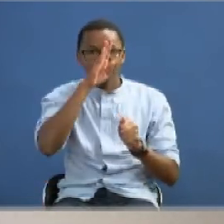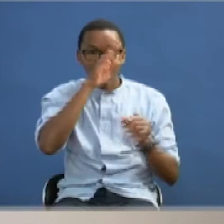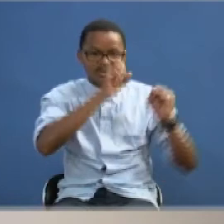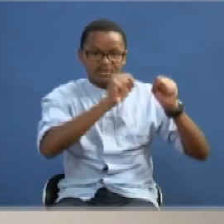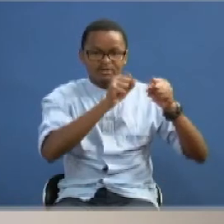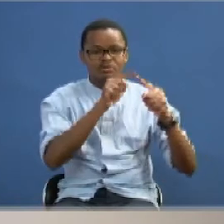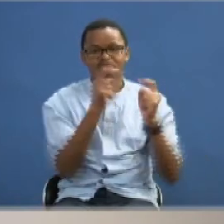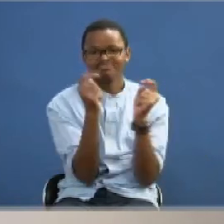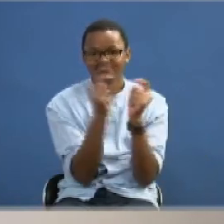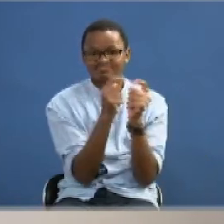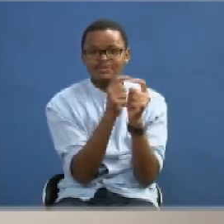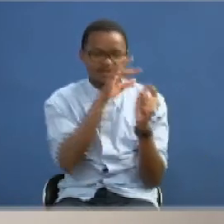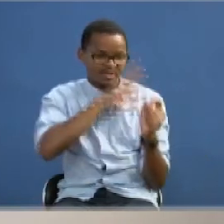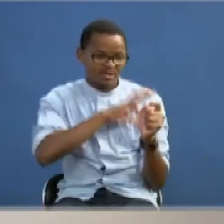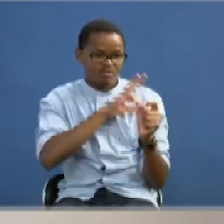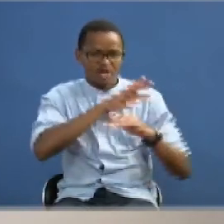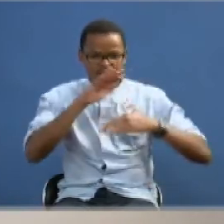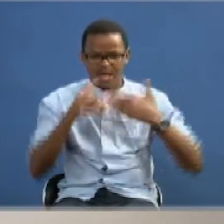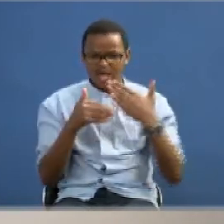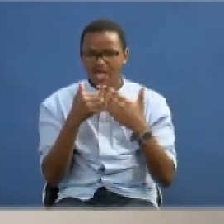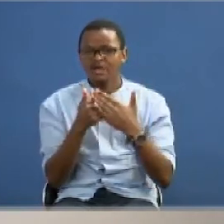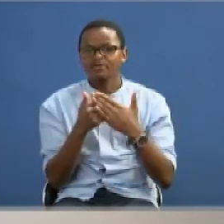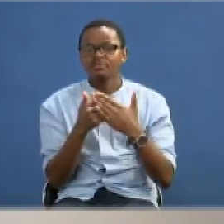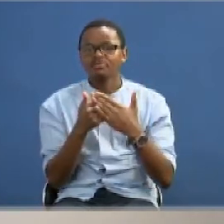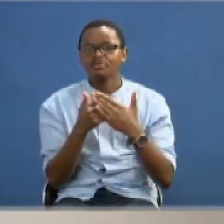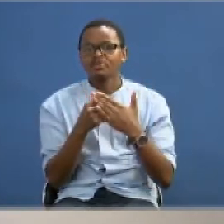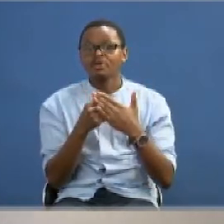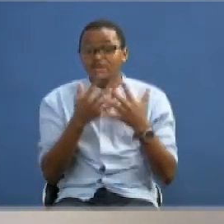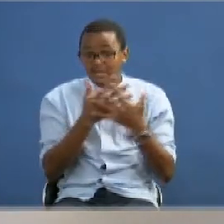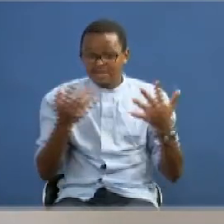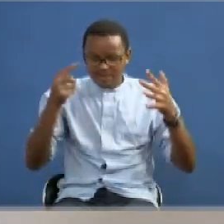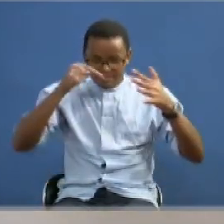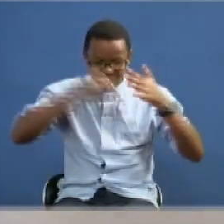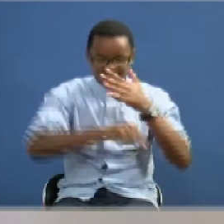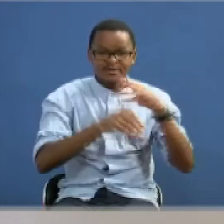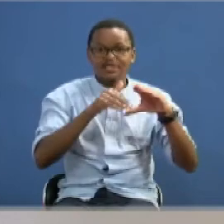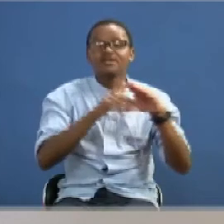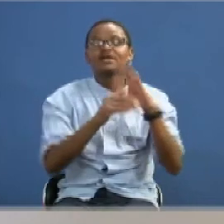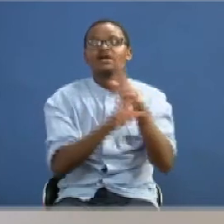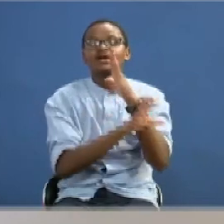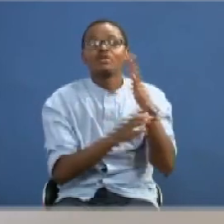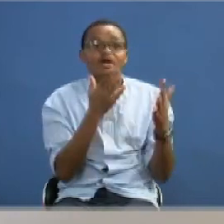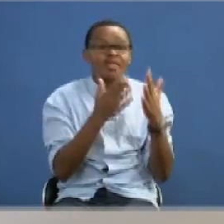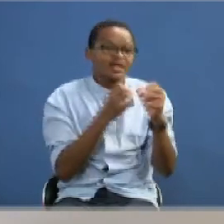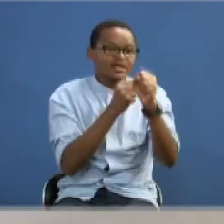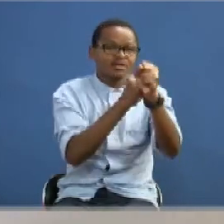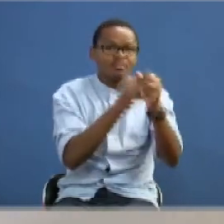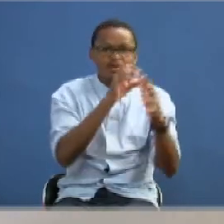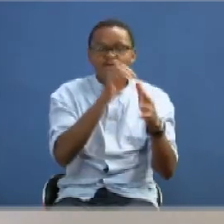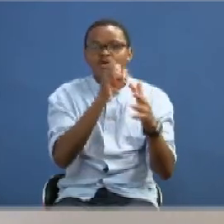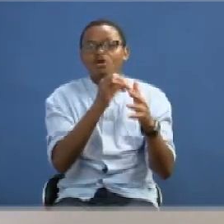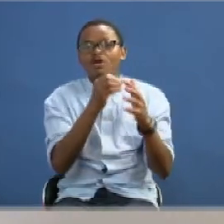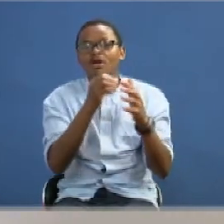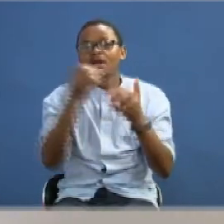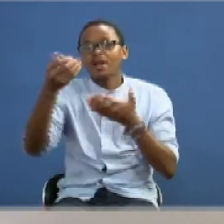to test the quality of every product that enters this country, right, whether it's a donation or an import or